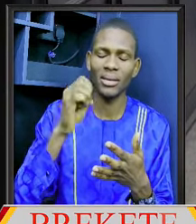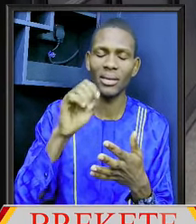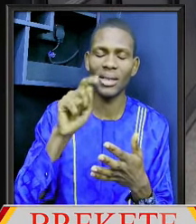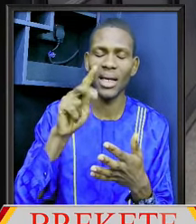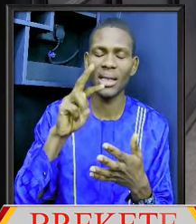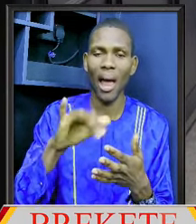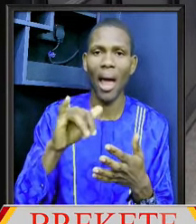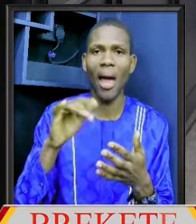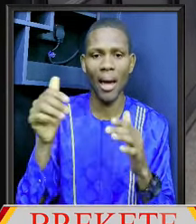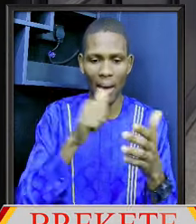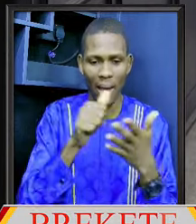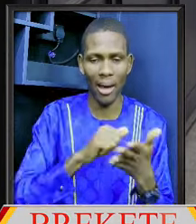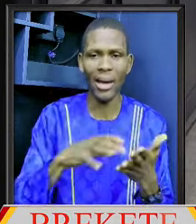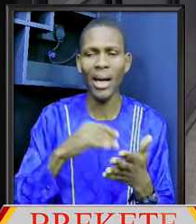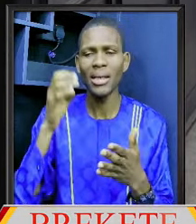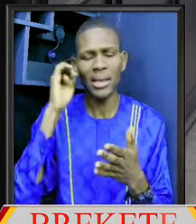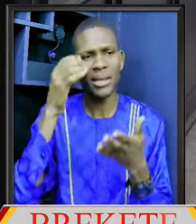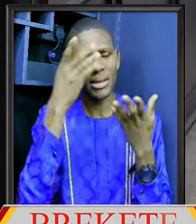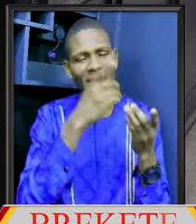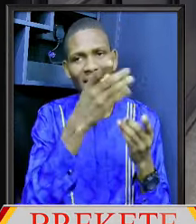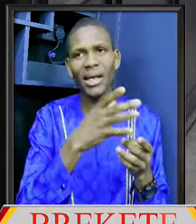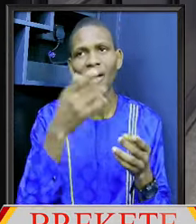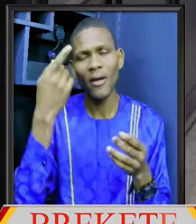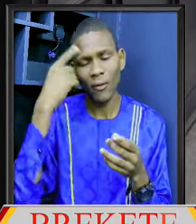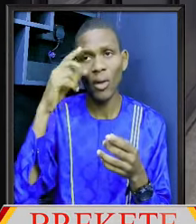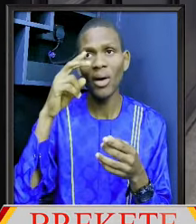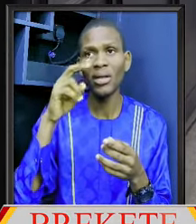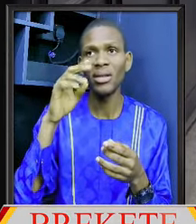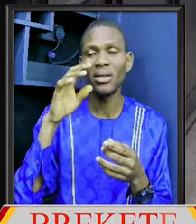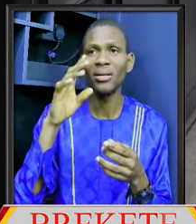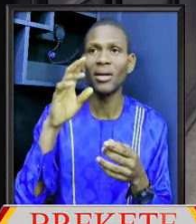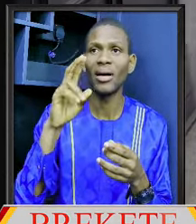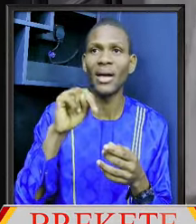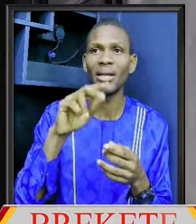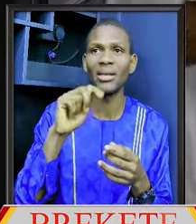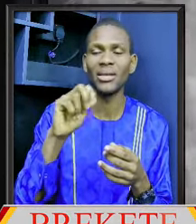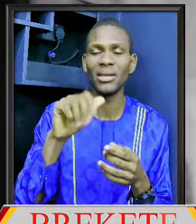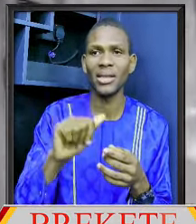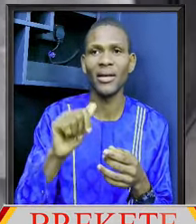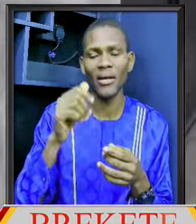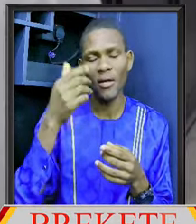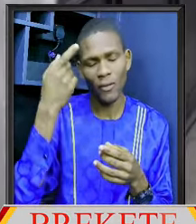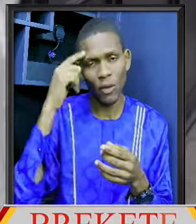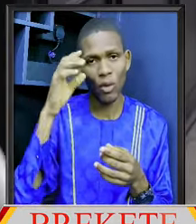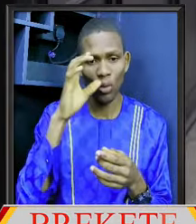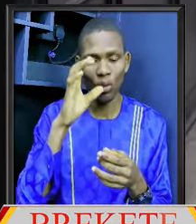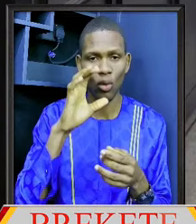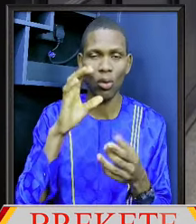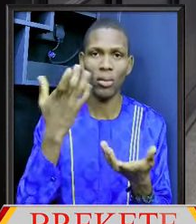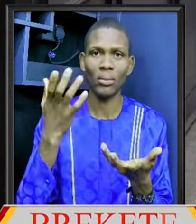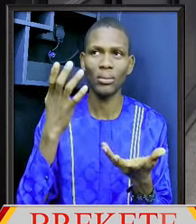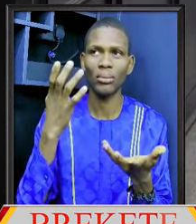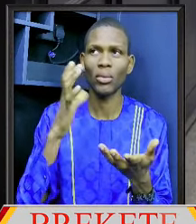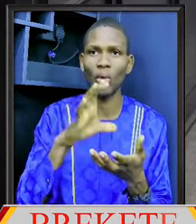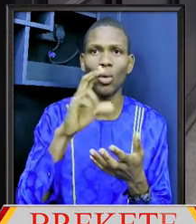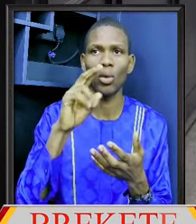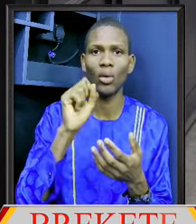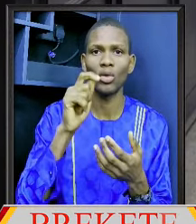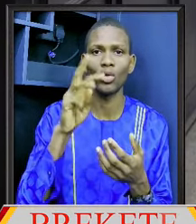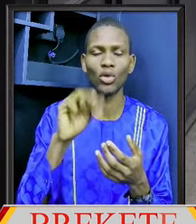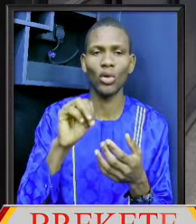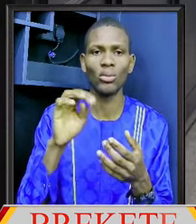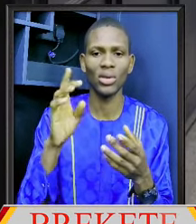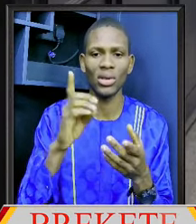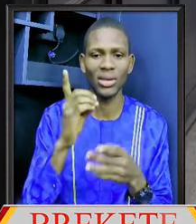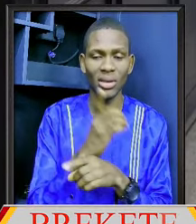And I stood there, I did a program for NTA for 7 years for customs duty, if you watch customs duty back in the day. I